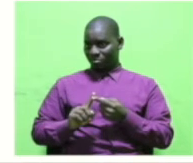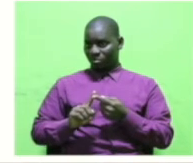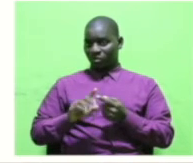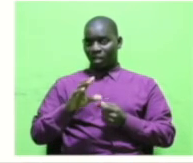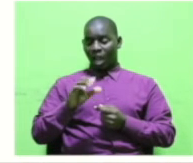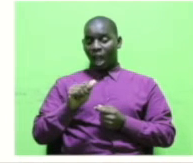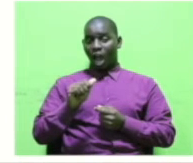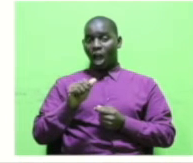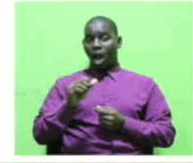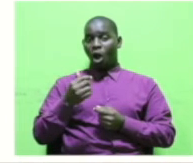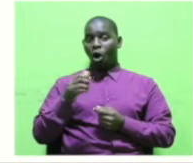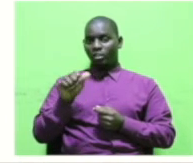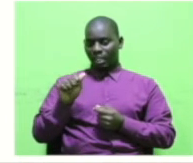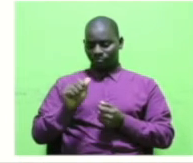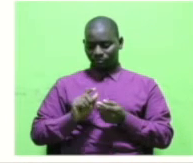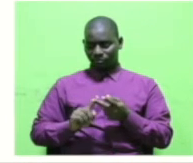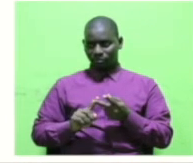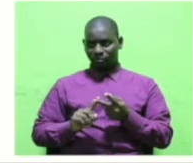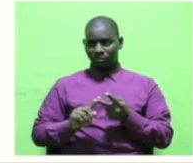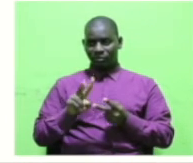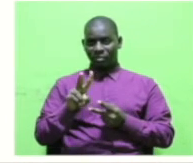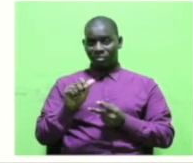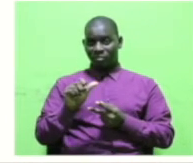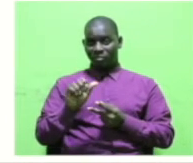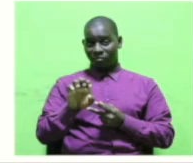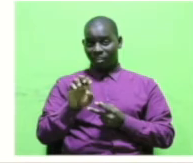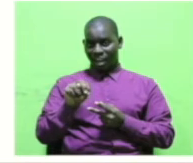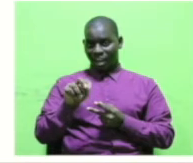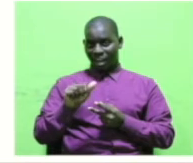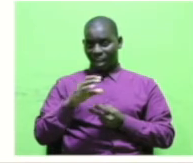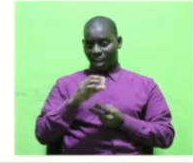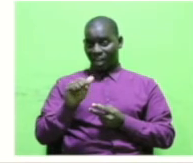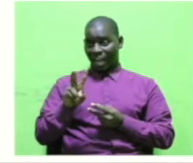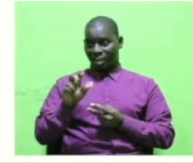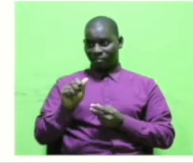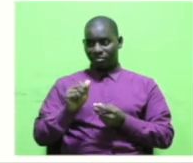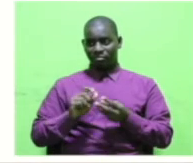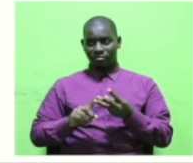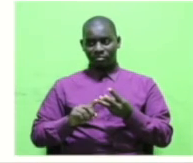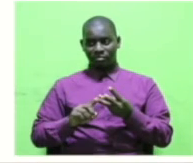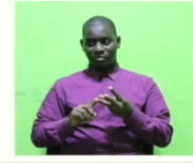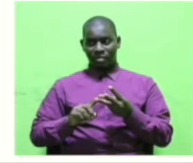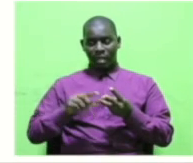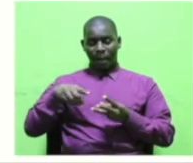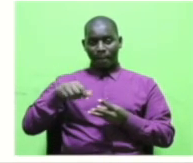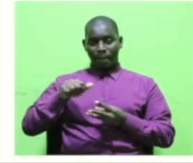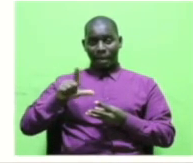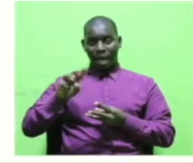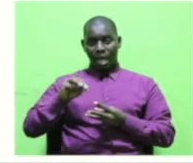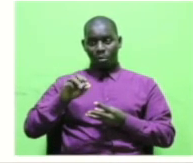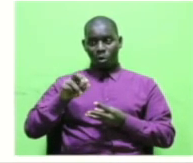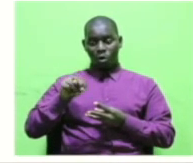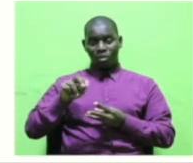vena cava, pulmonary artery, and pulmonary vein. These blood vessels takes blood into and from